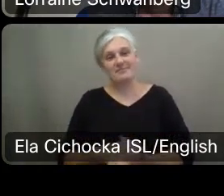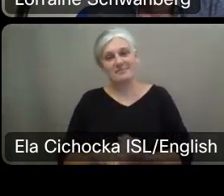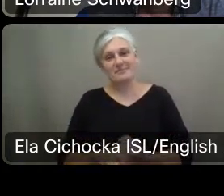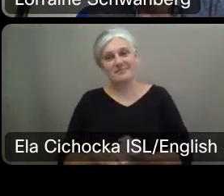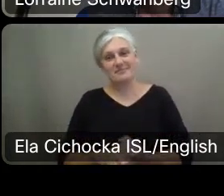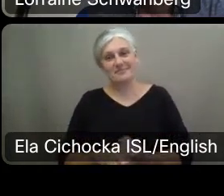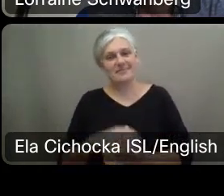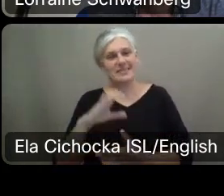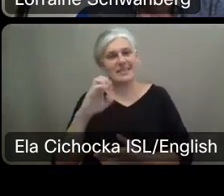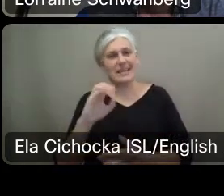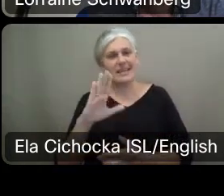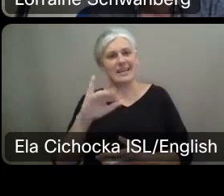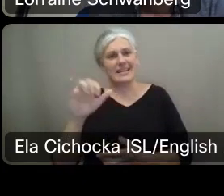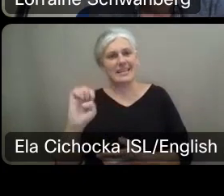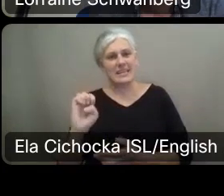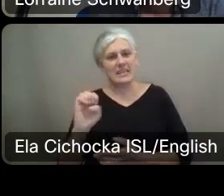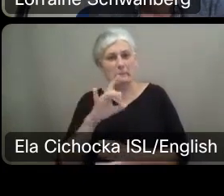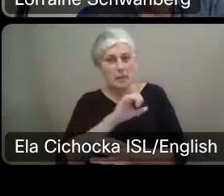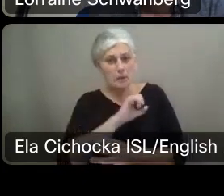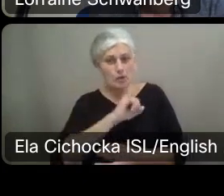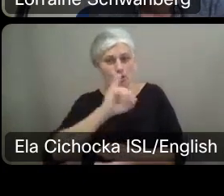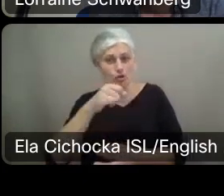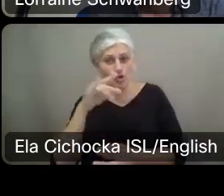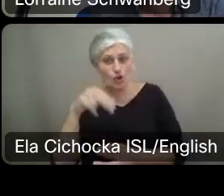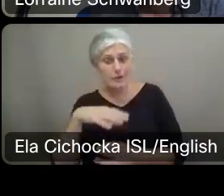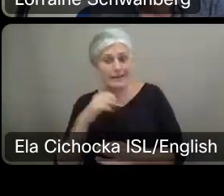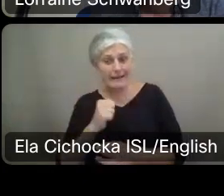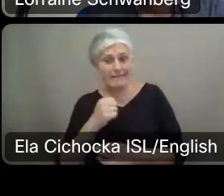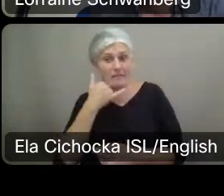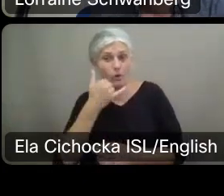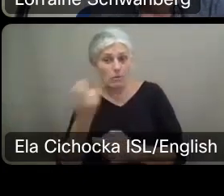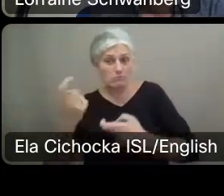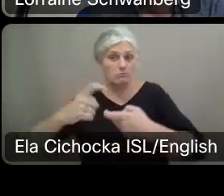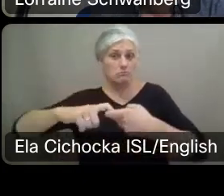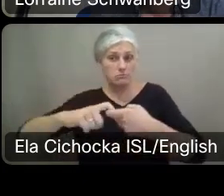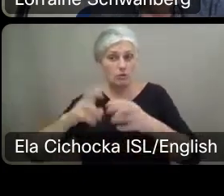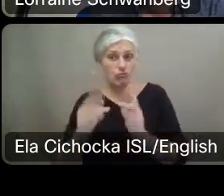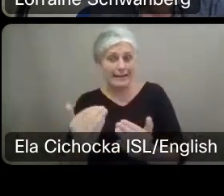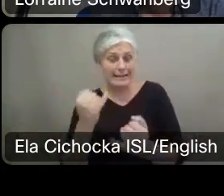Ellie, do you want to just make sure that John maybe has the phone dial-in details as well?